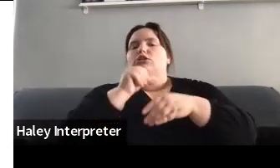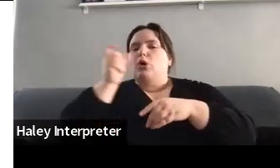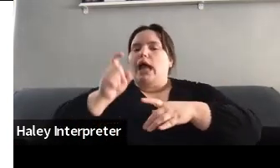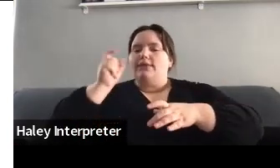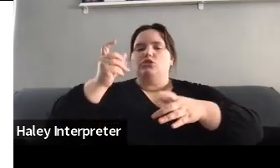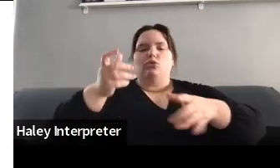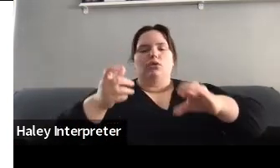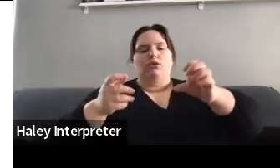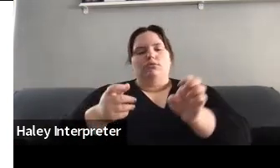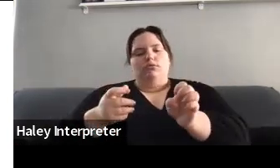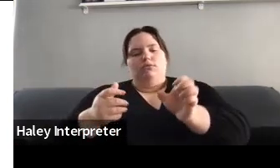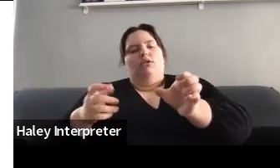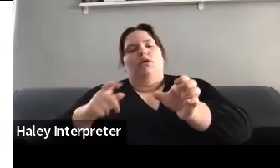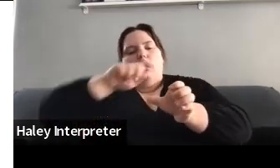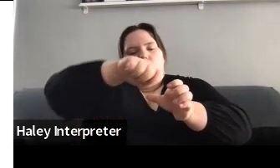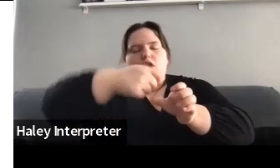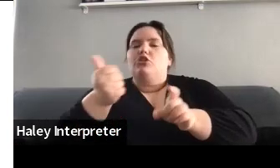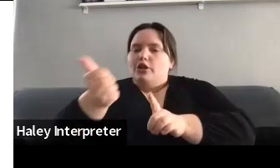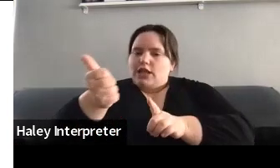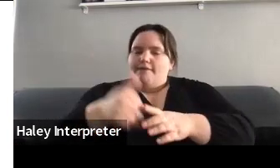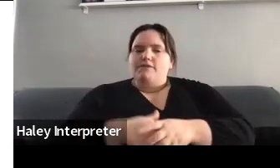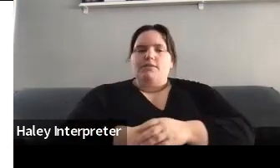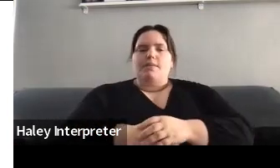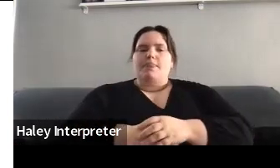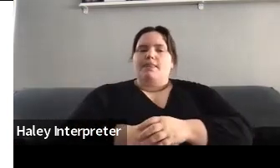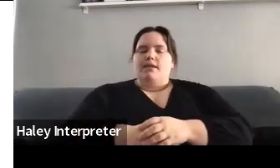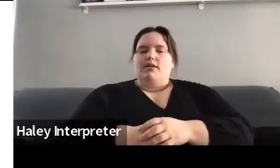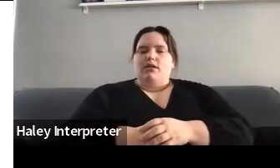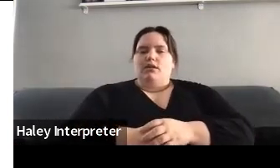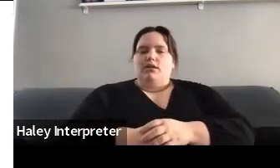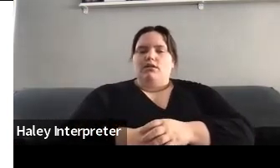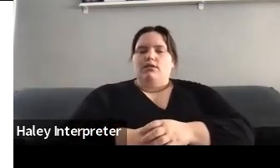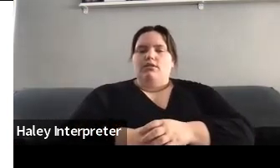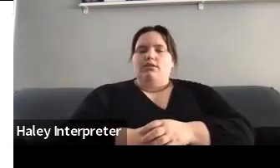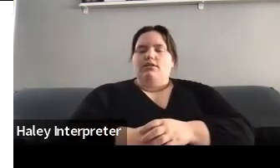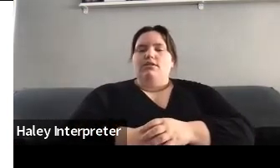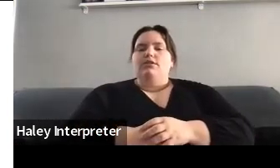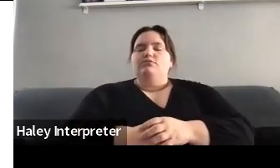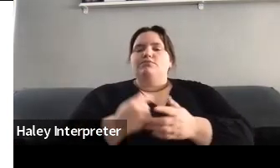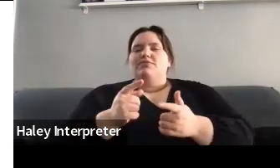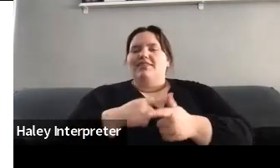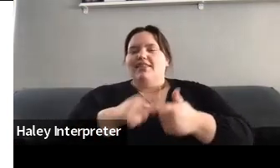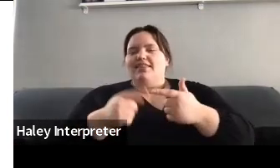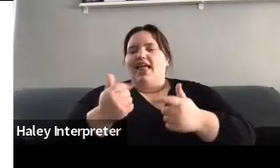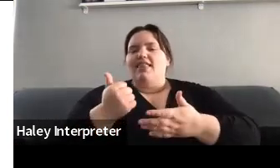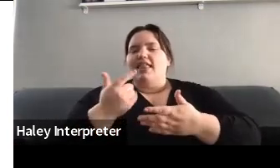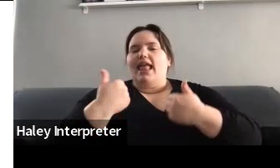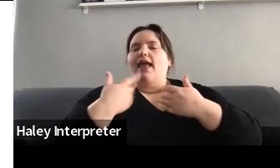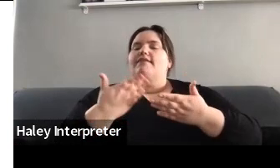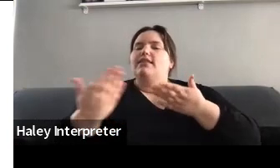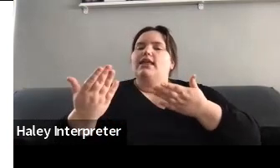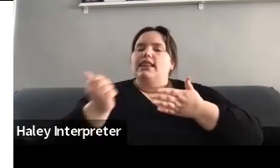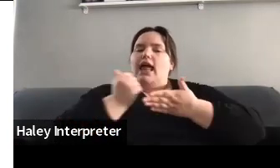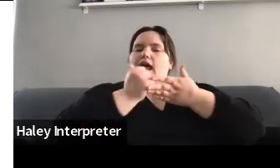have an opening in the back that you can kind of push the bag through so the bag doesn't get away from you. Because when I use these spring-loaded scoops,